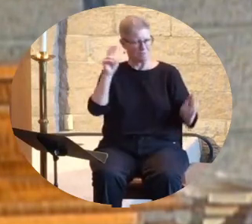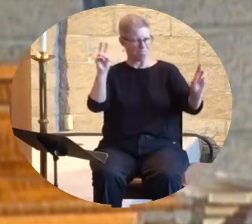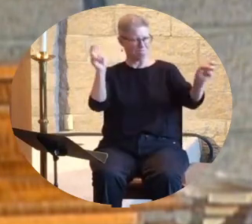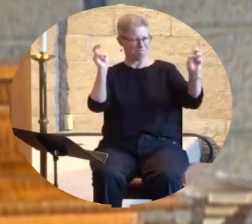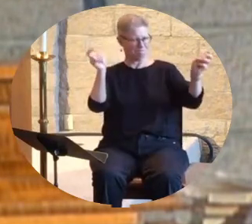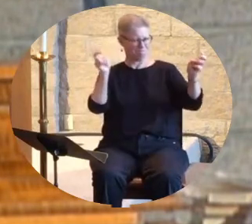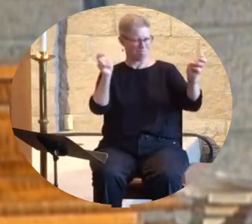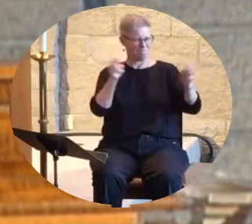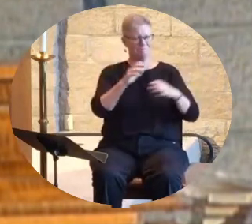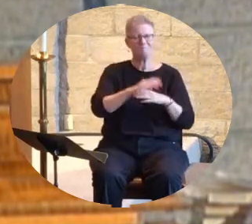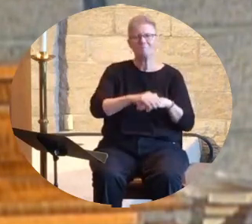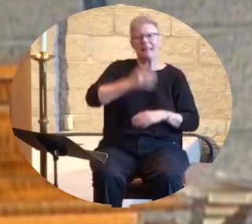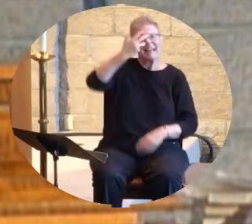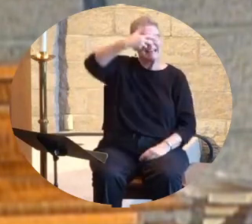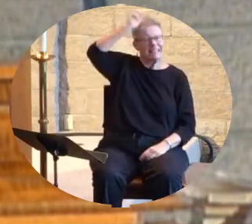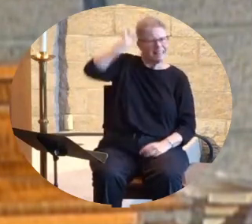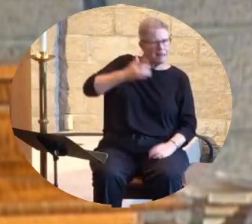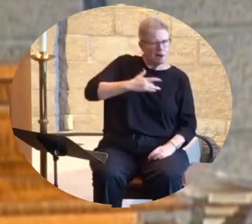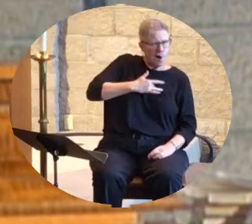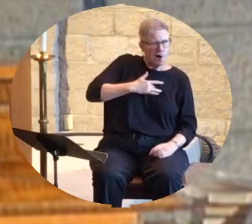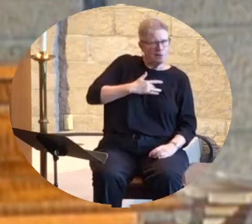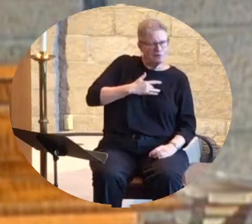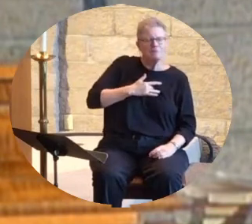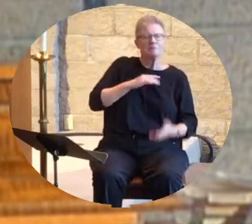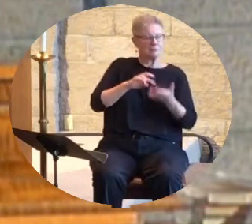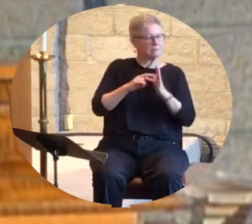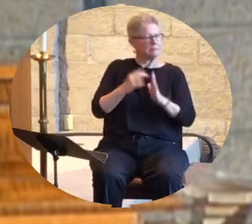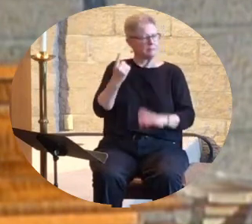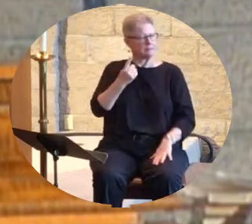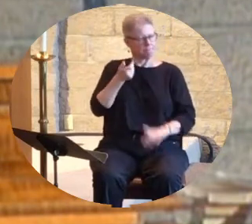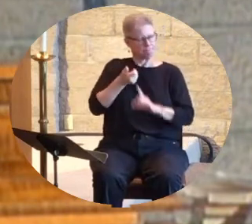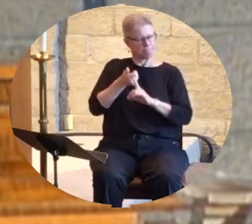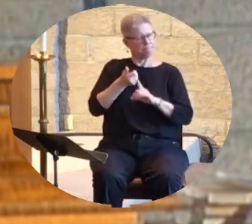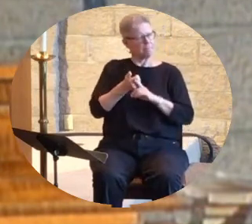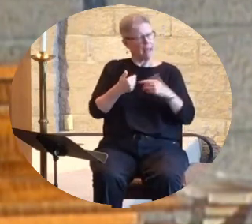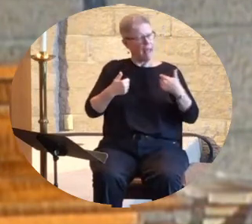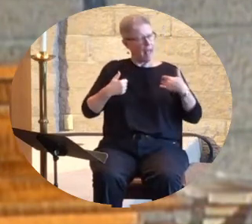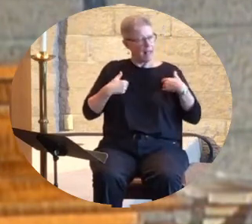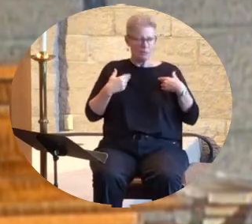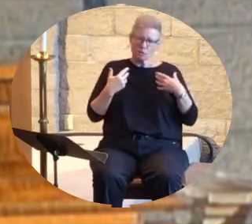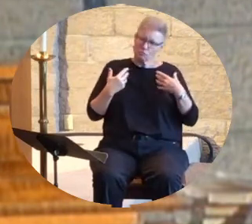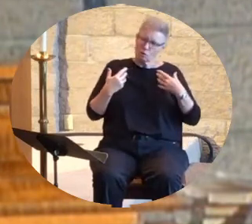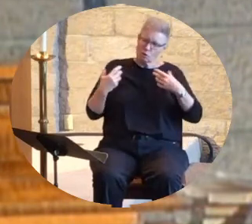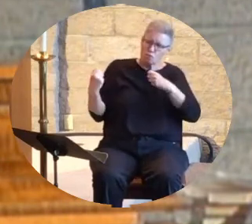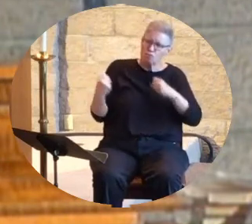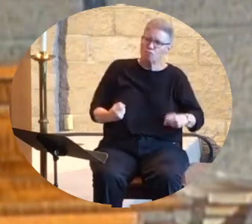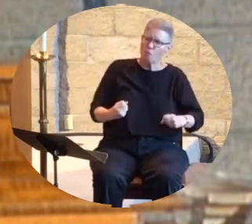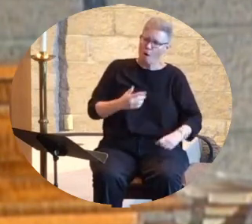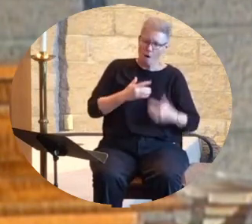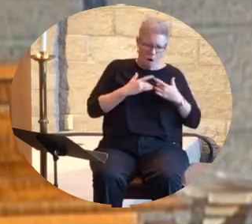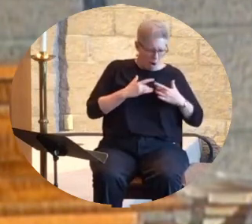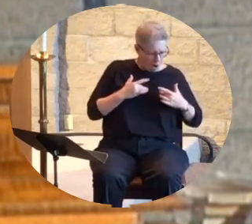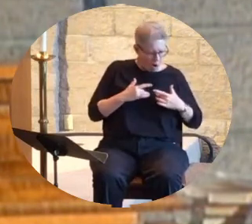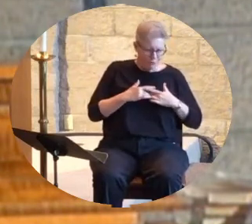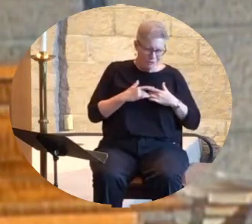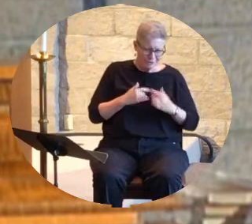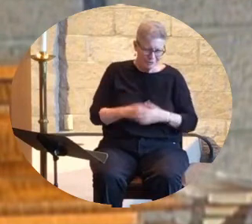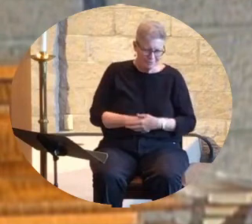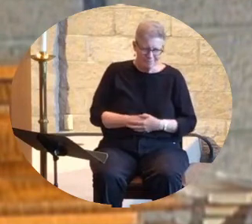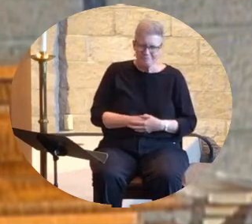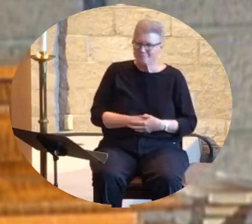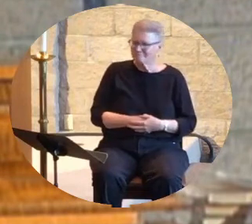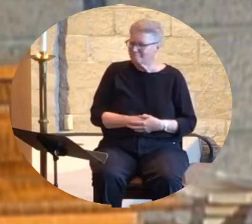This means one who possesses a strong heart, a heart